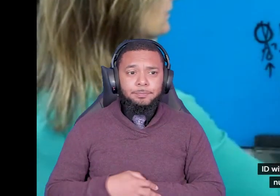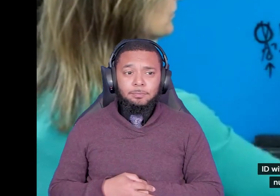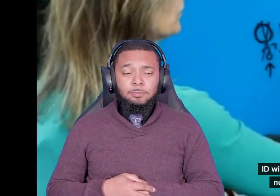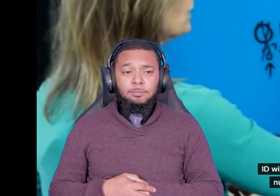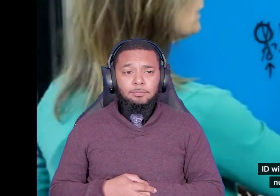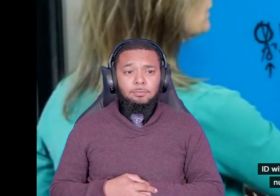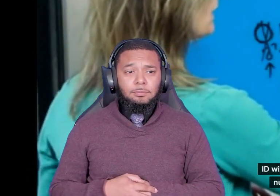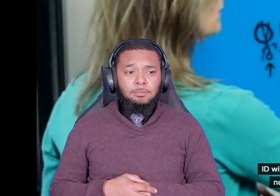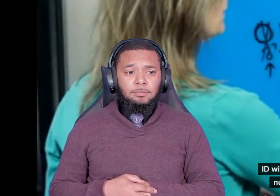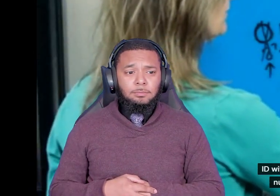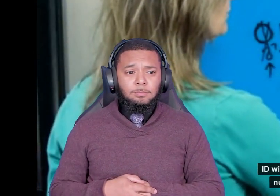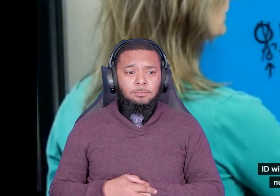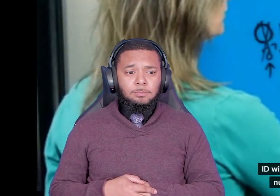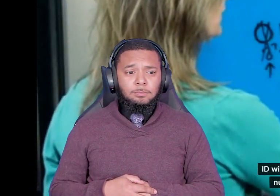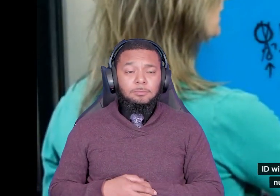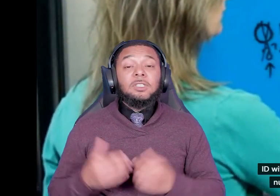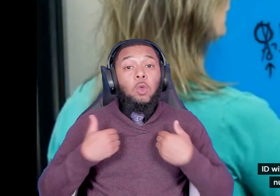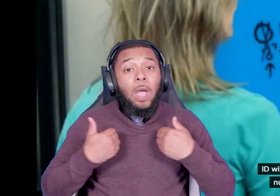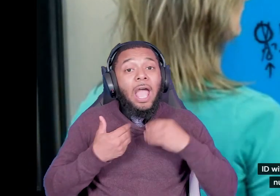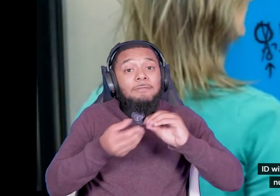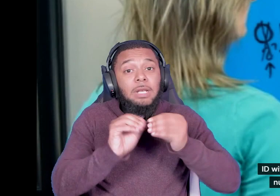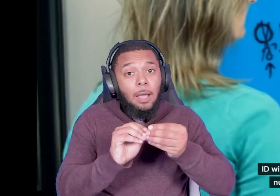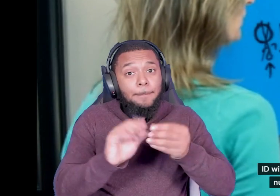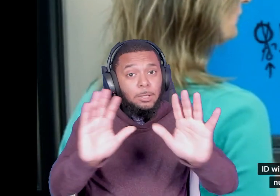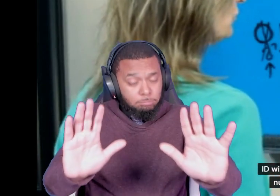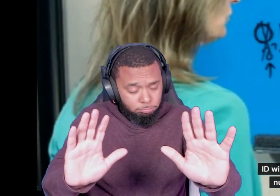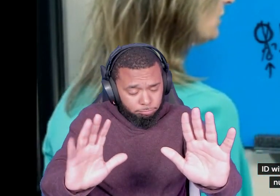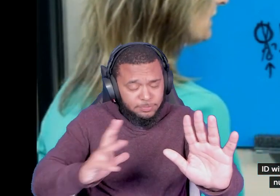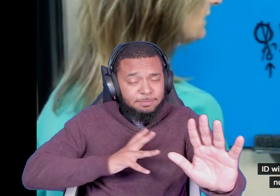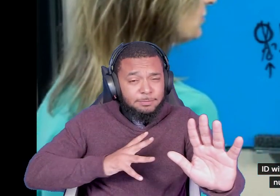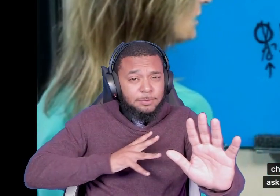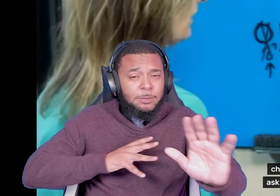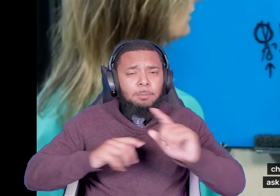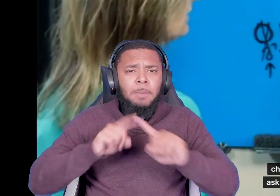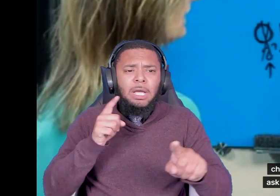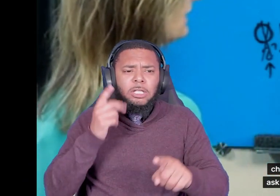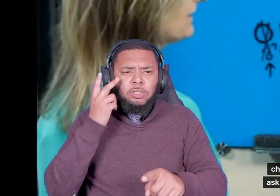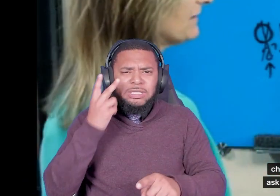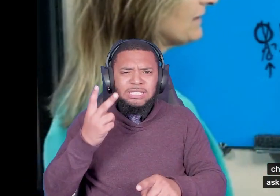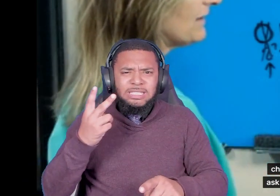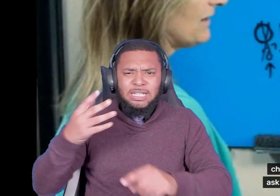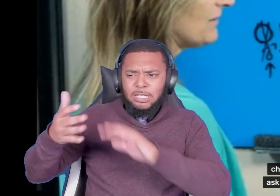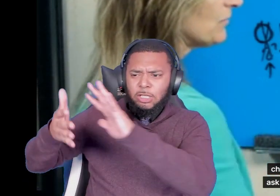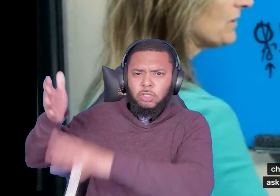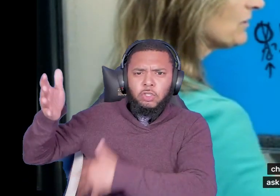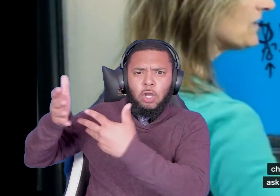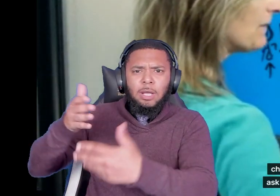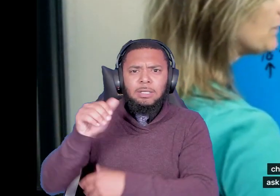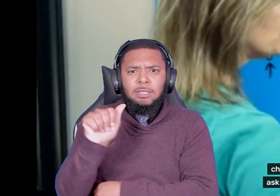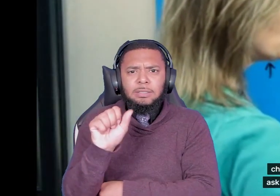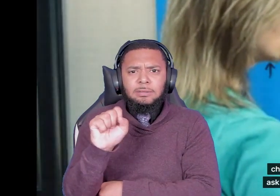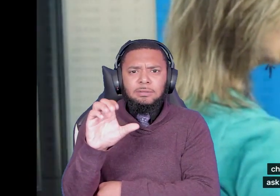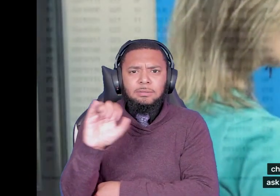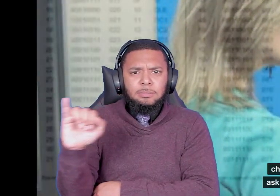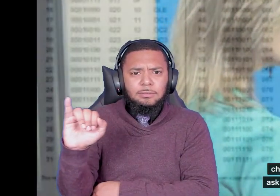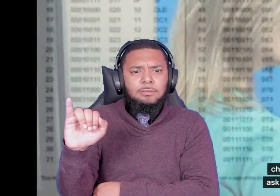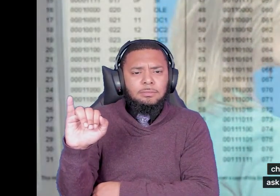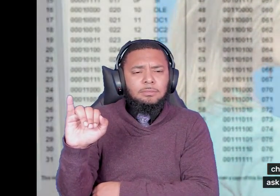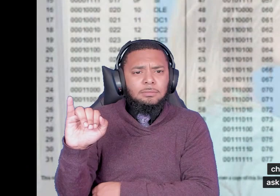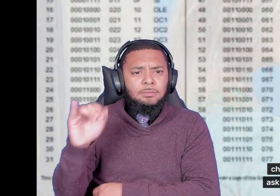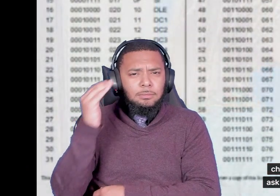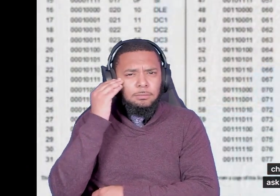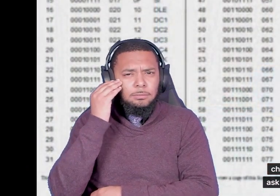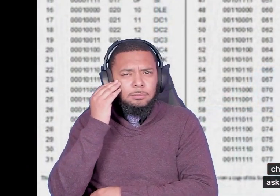01010101. So it's got a decimal number 85. But if you look at the chart that we looked at before, the